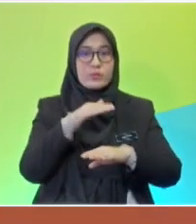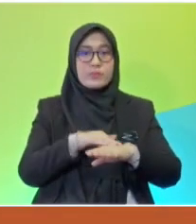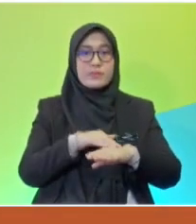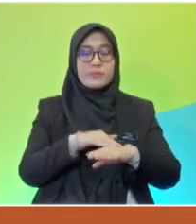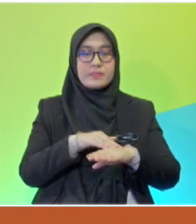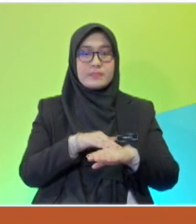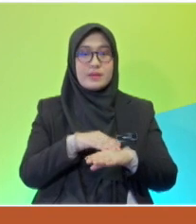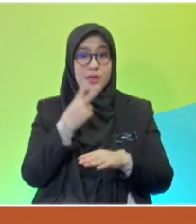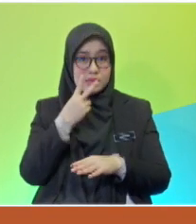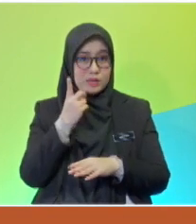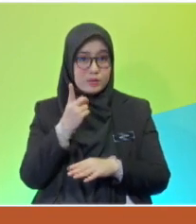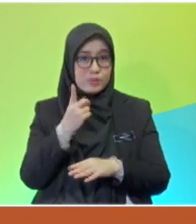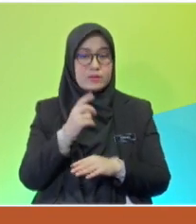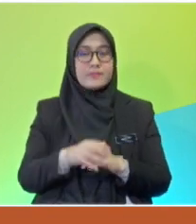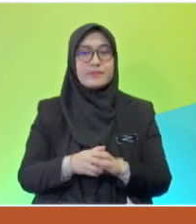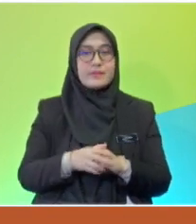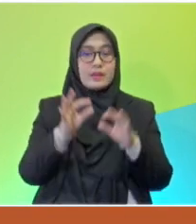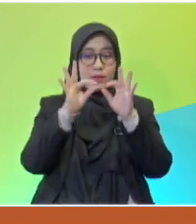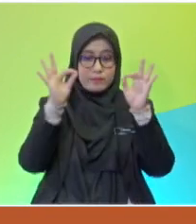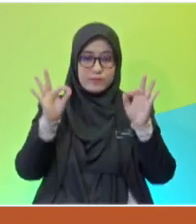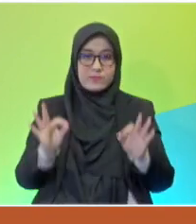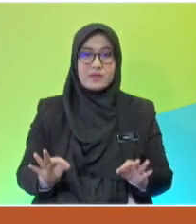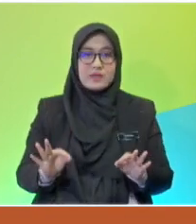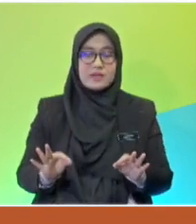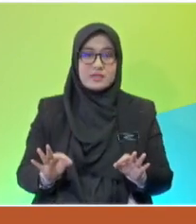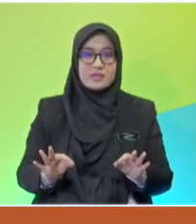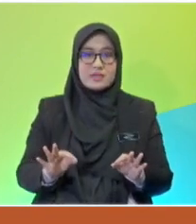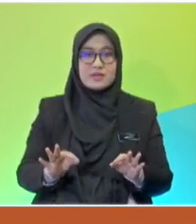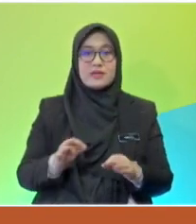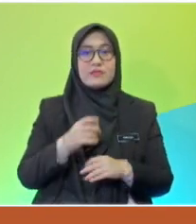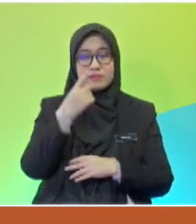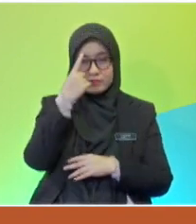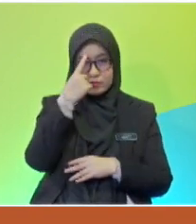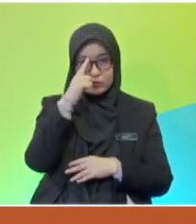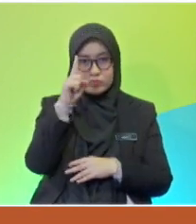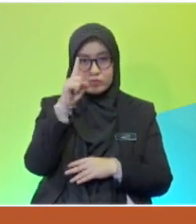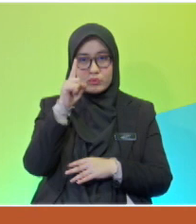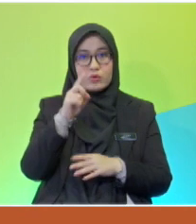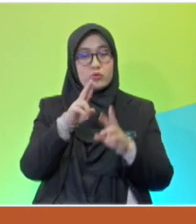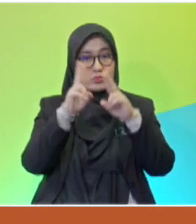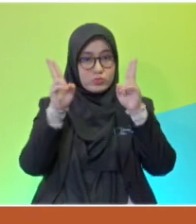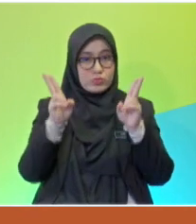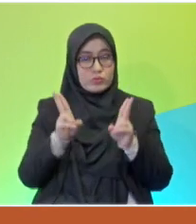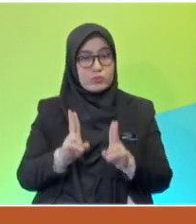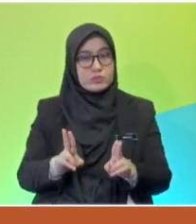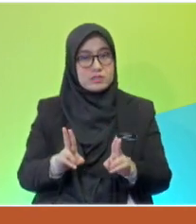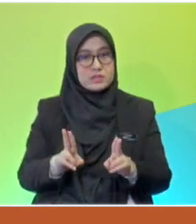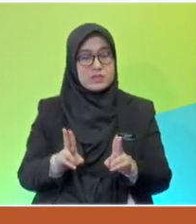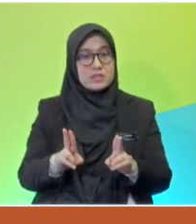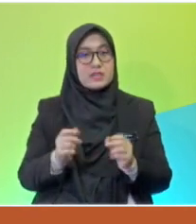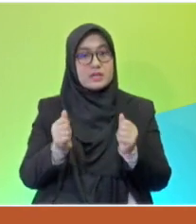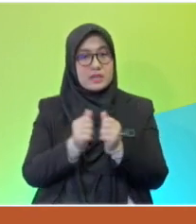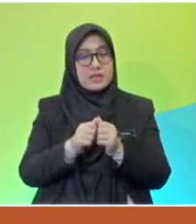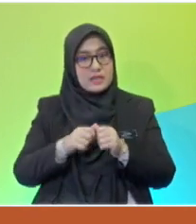right, as you can see, formatif mentaksir perkembangan sebagai pembelajaran berterusan, mentaksir perkembangan